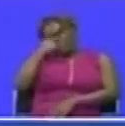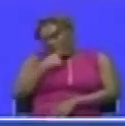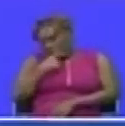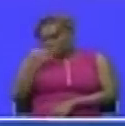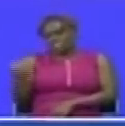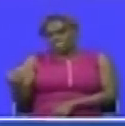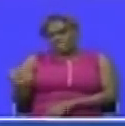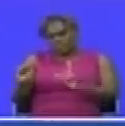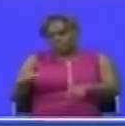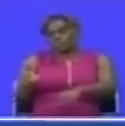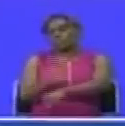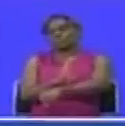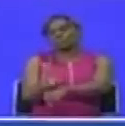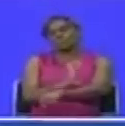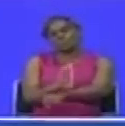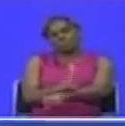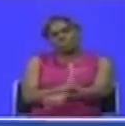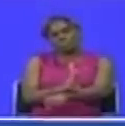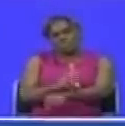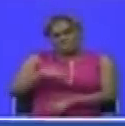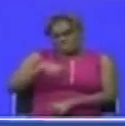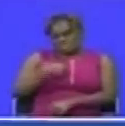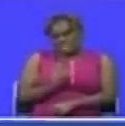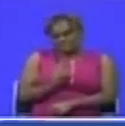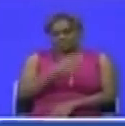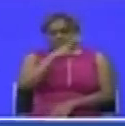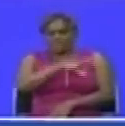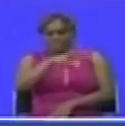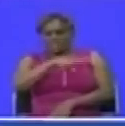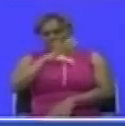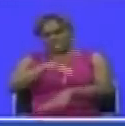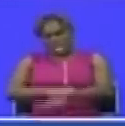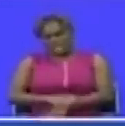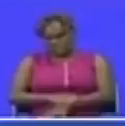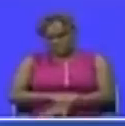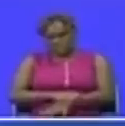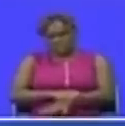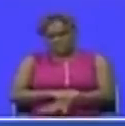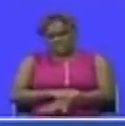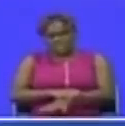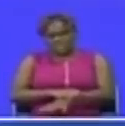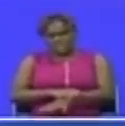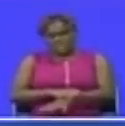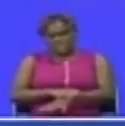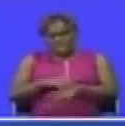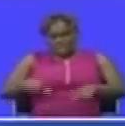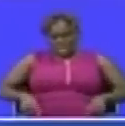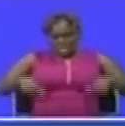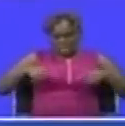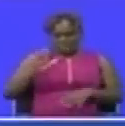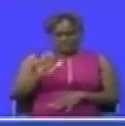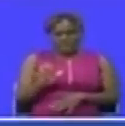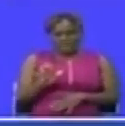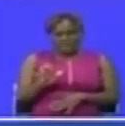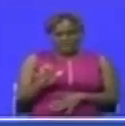students can use to be self-reliant, to be self-sustainable. Every time in your life,